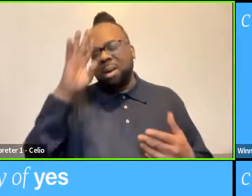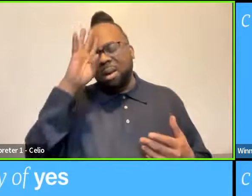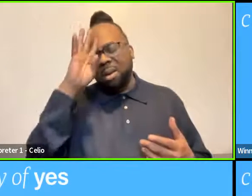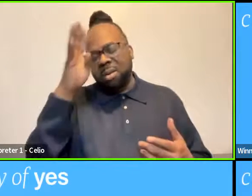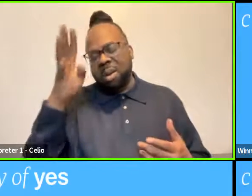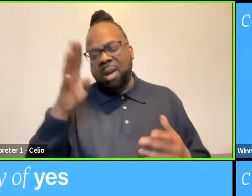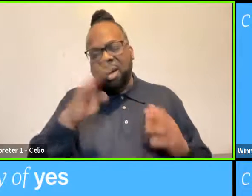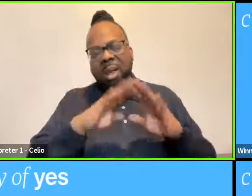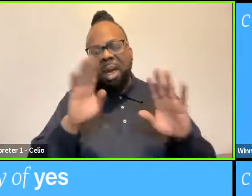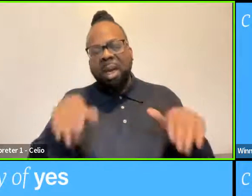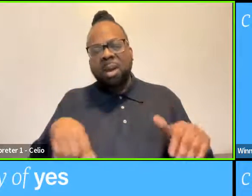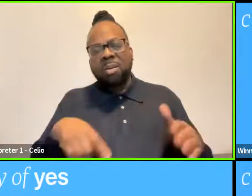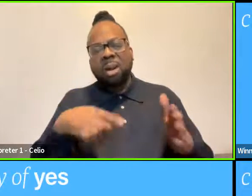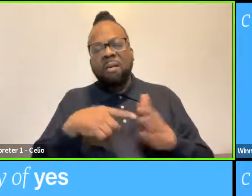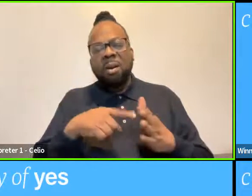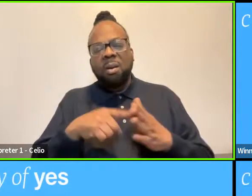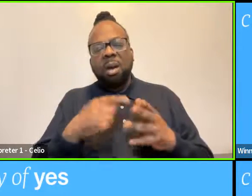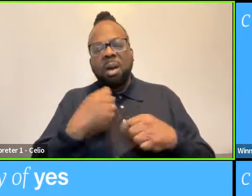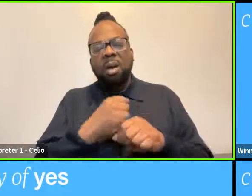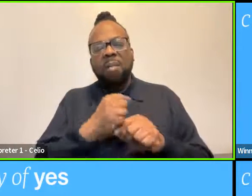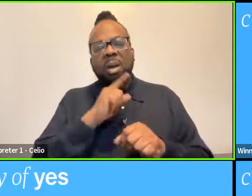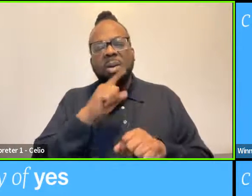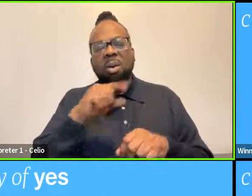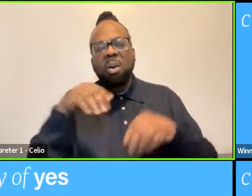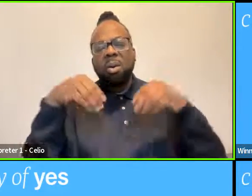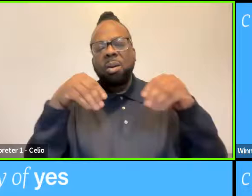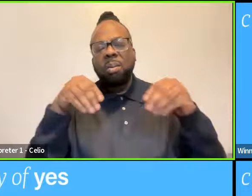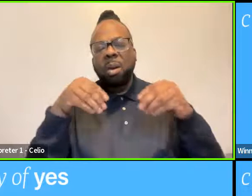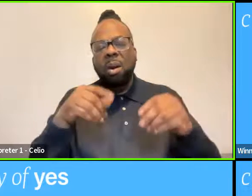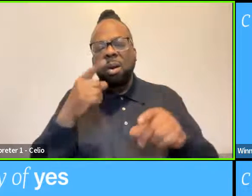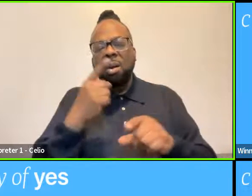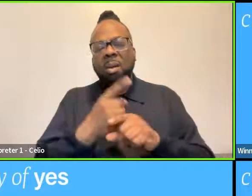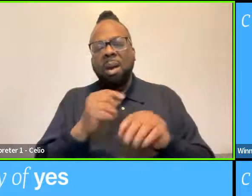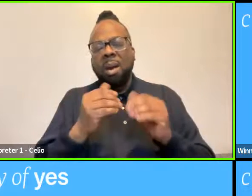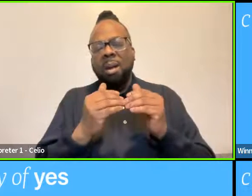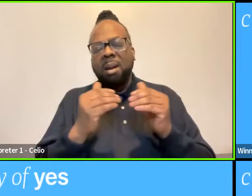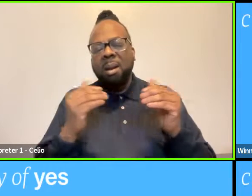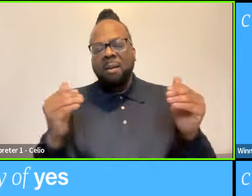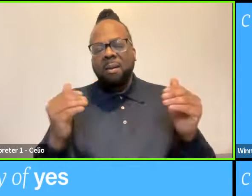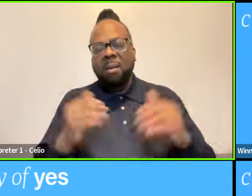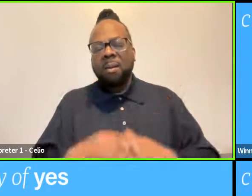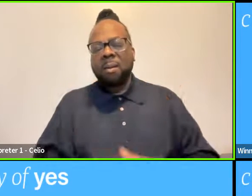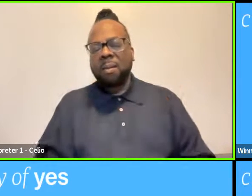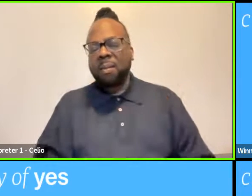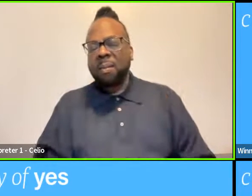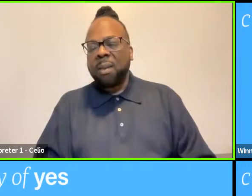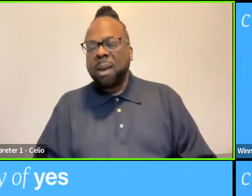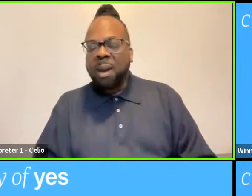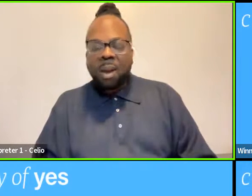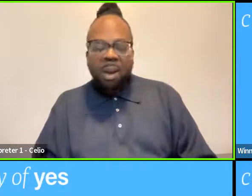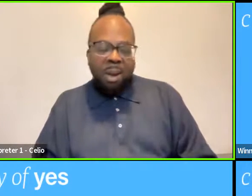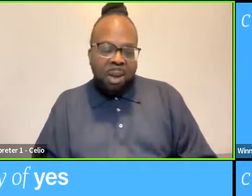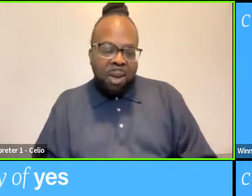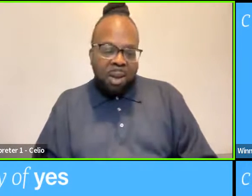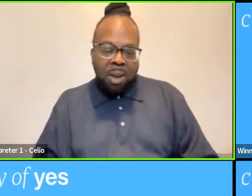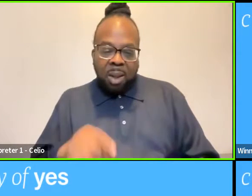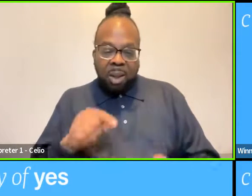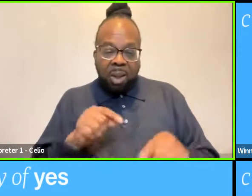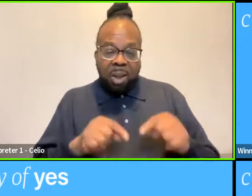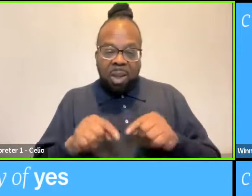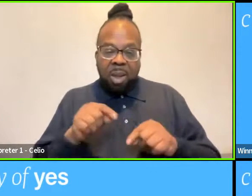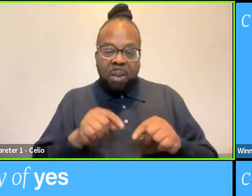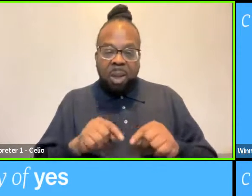being marketed at the right AMI levels. Thank you, Winnie. This one is going back to the parking